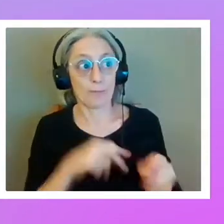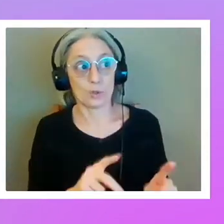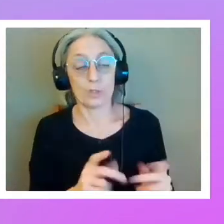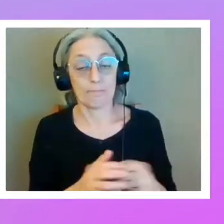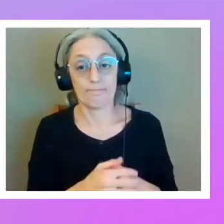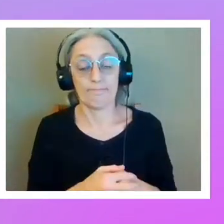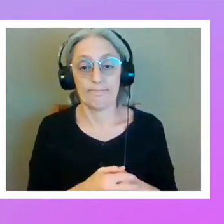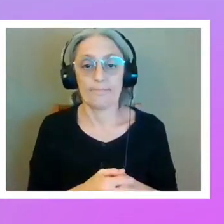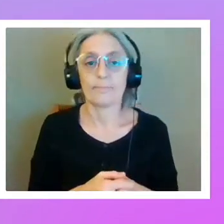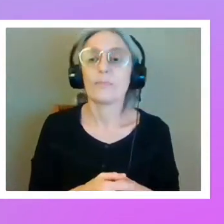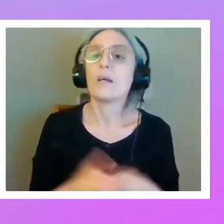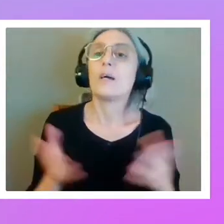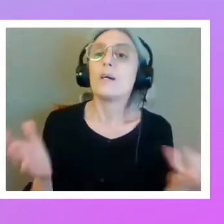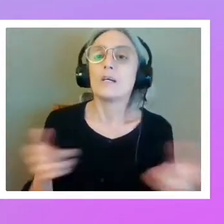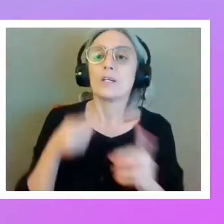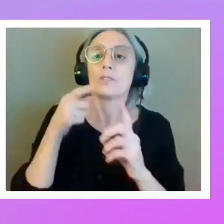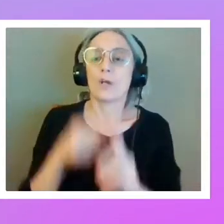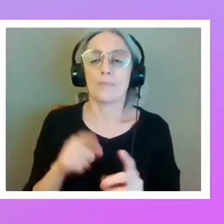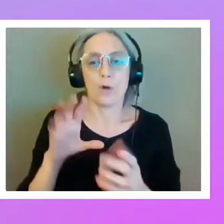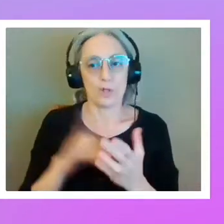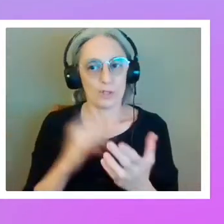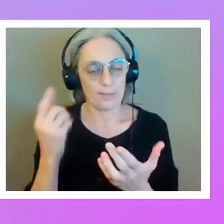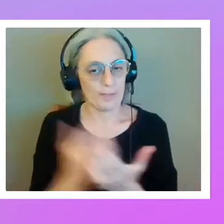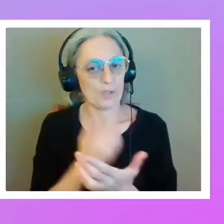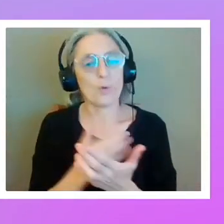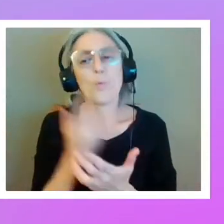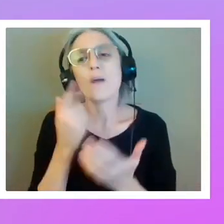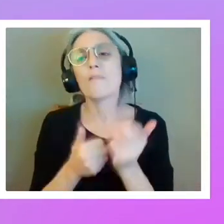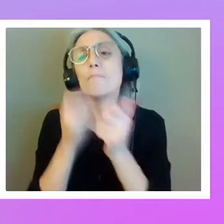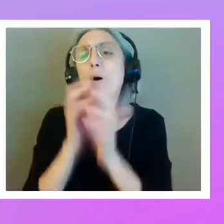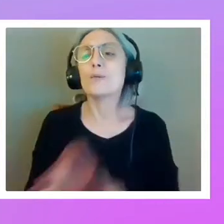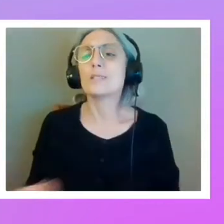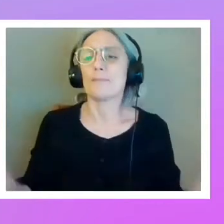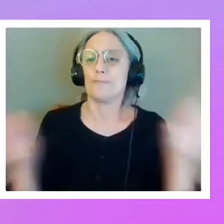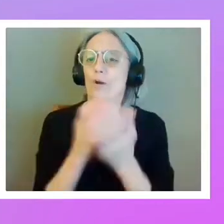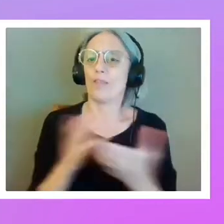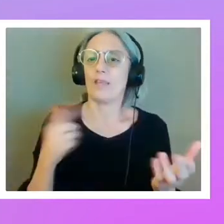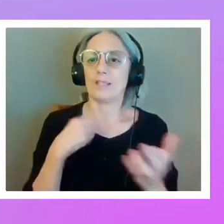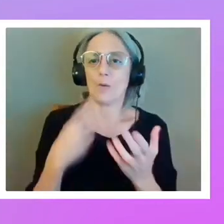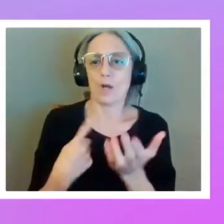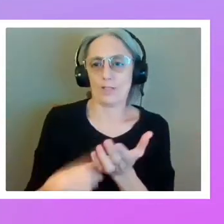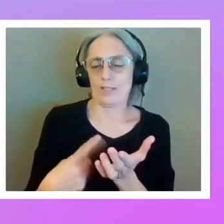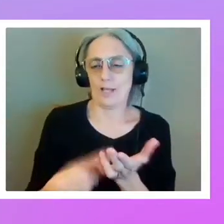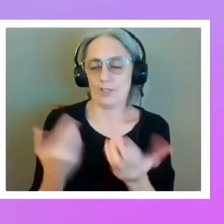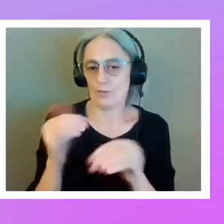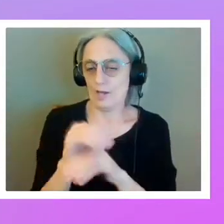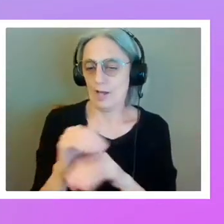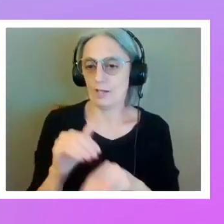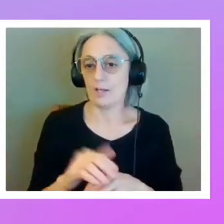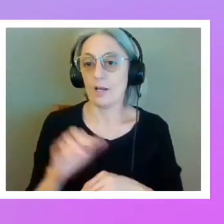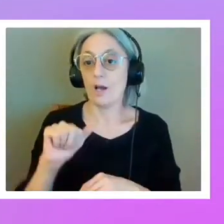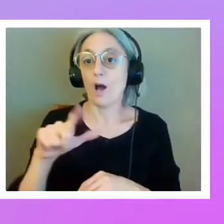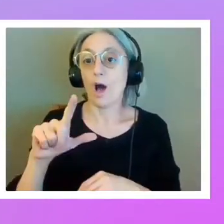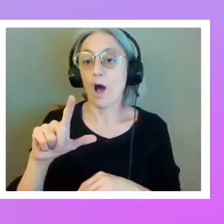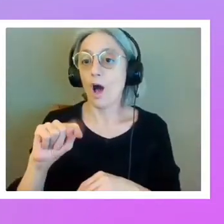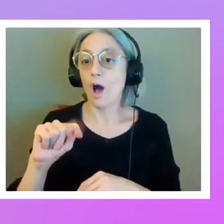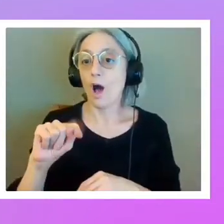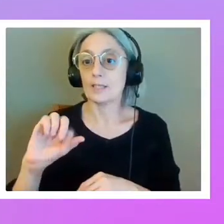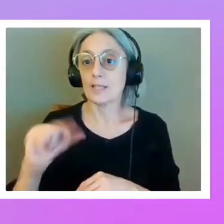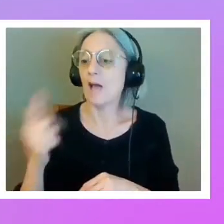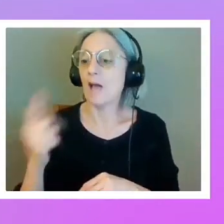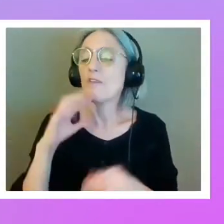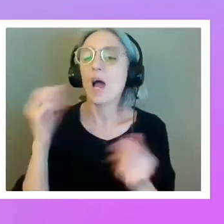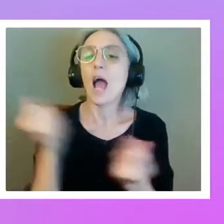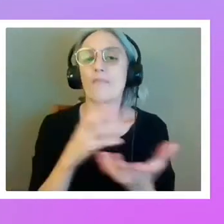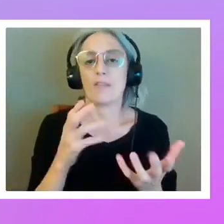learned something new. And this is one of the major things I want you to take home with you tonight. Alt tags on everything. Give me some